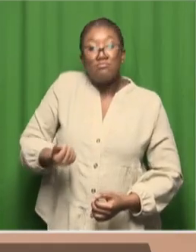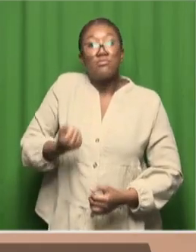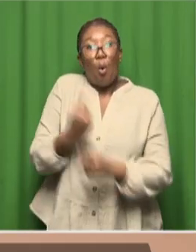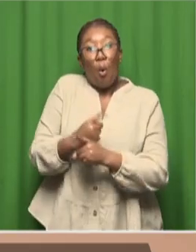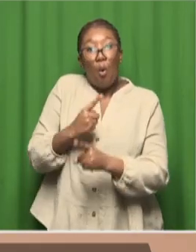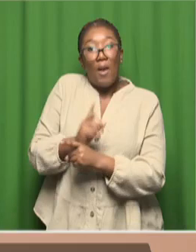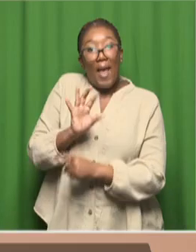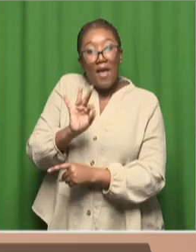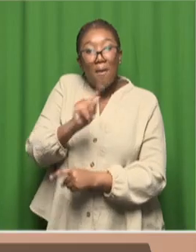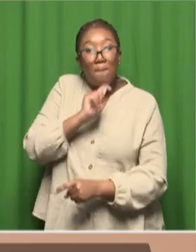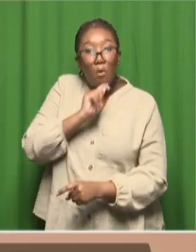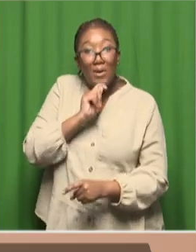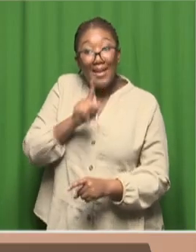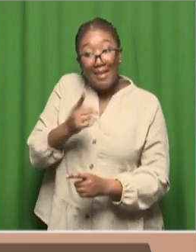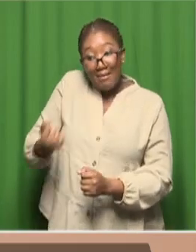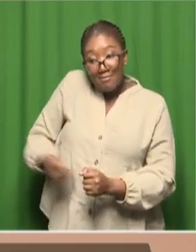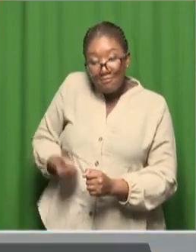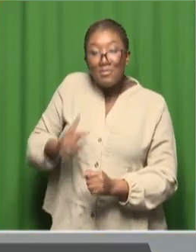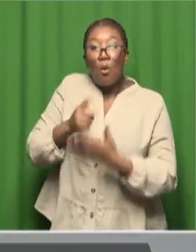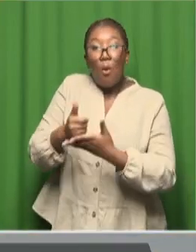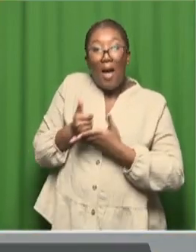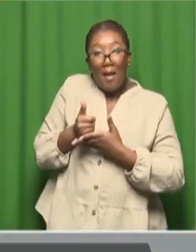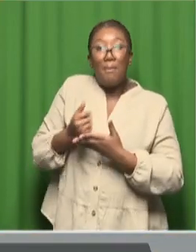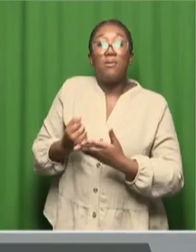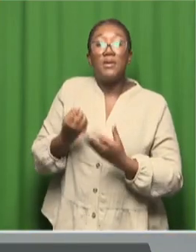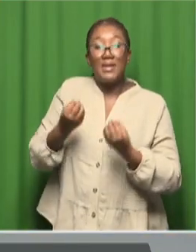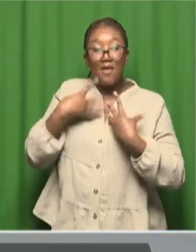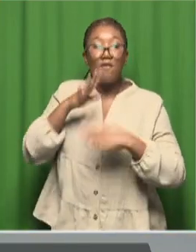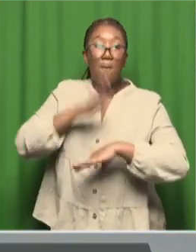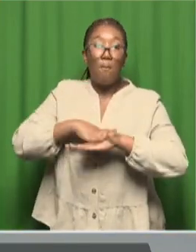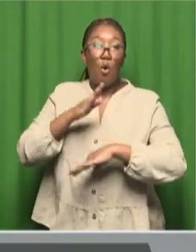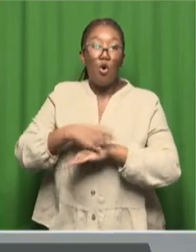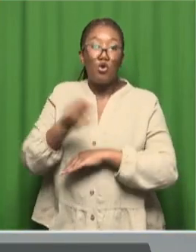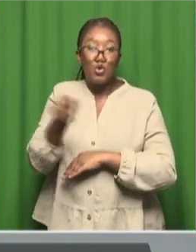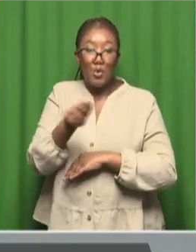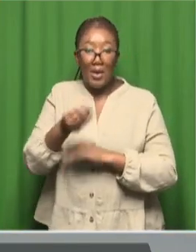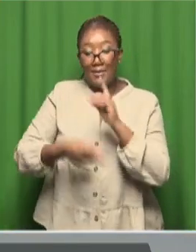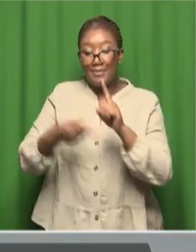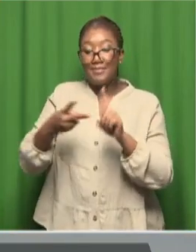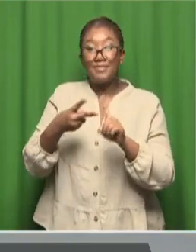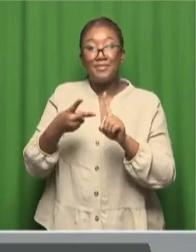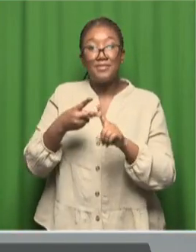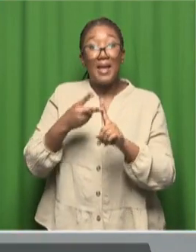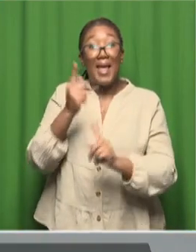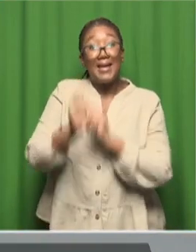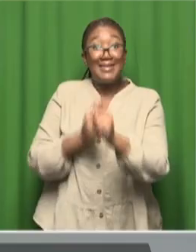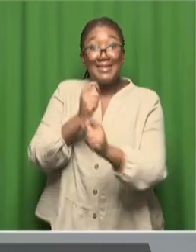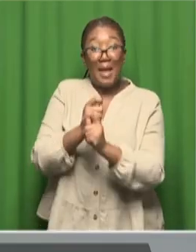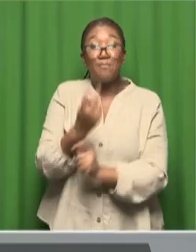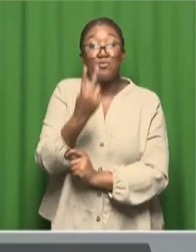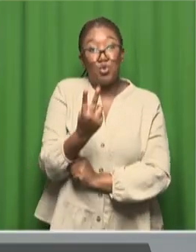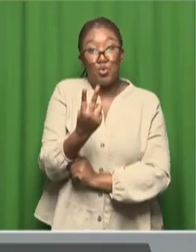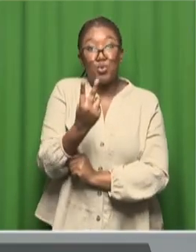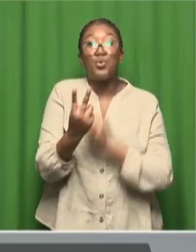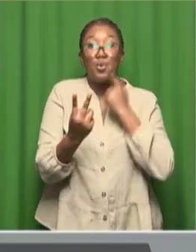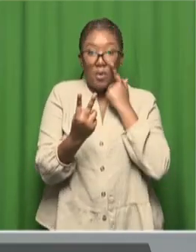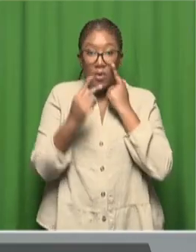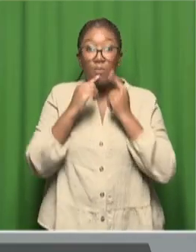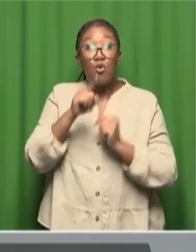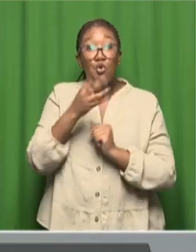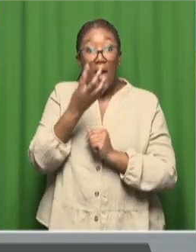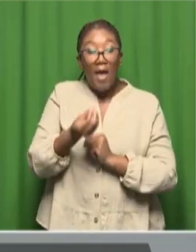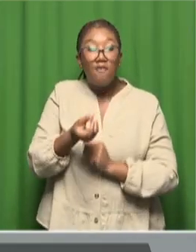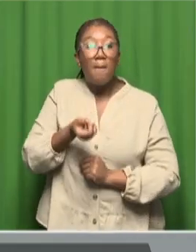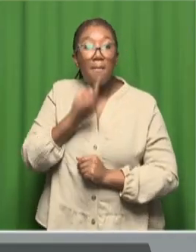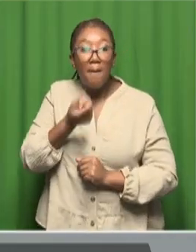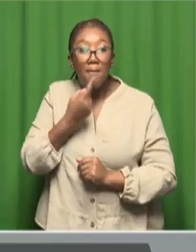is. Multiple times a day. Then we've got type 2 diabetes, which is the most commonest one, and this is where we have insulin, but your body is